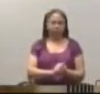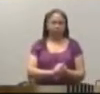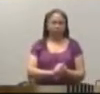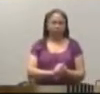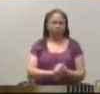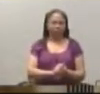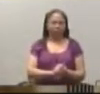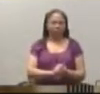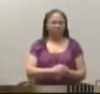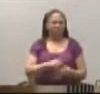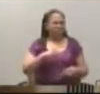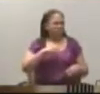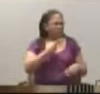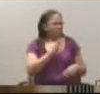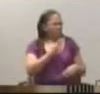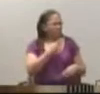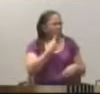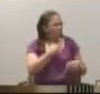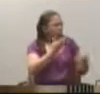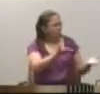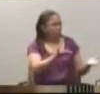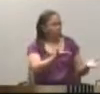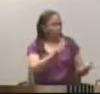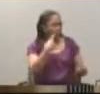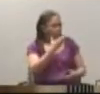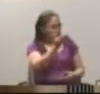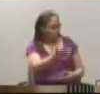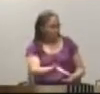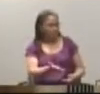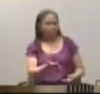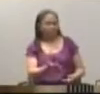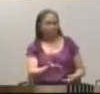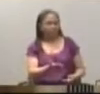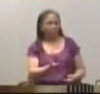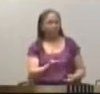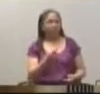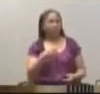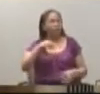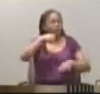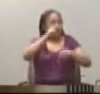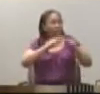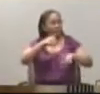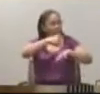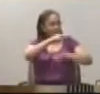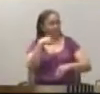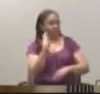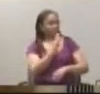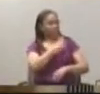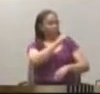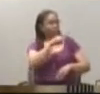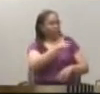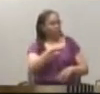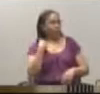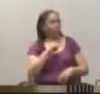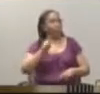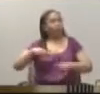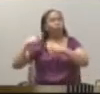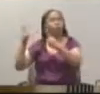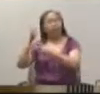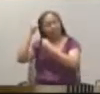So they said to him, "Who are you? We must take back an answer to those who sent